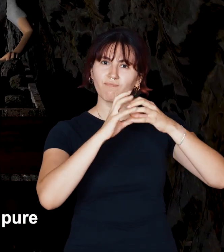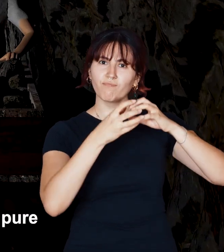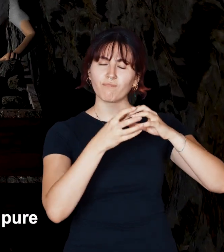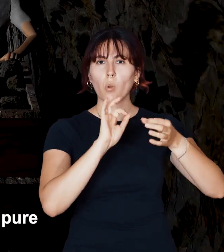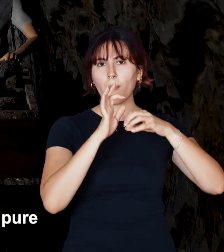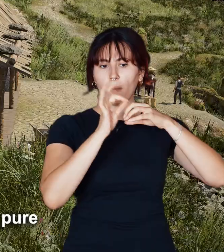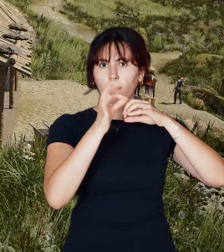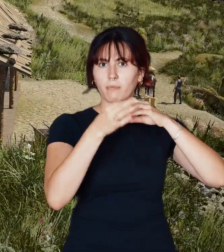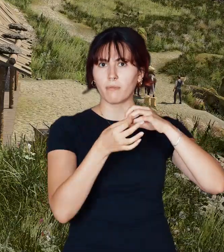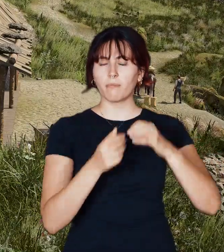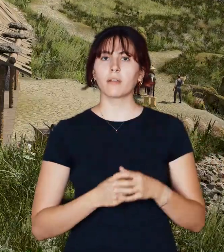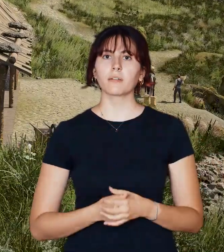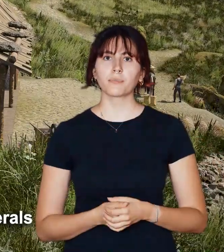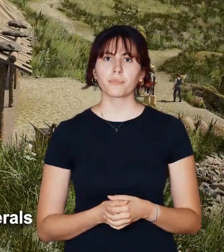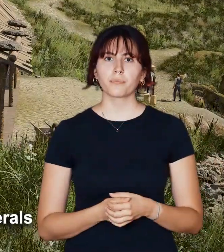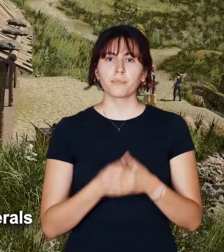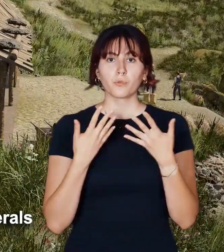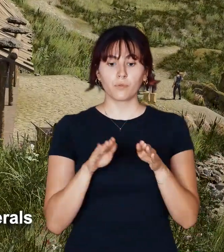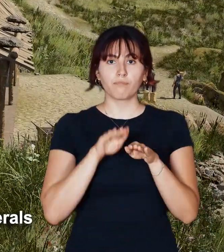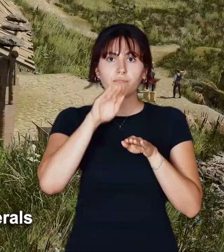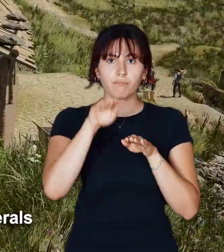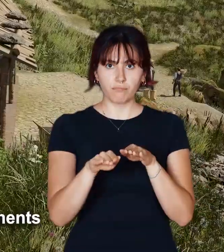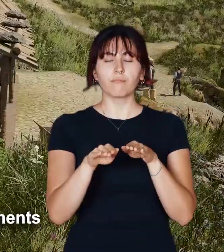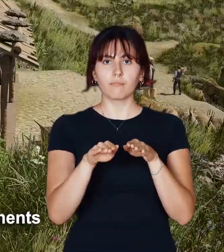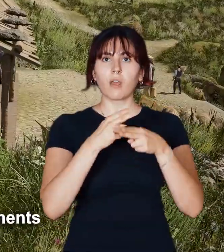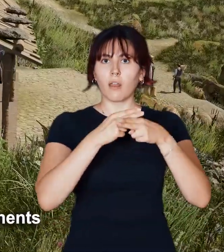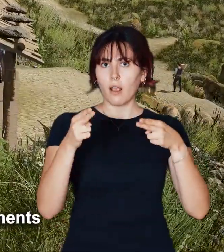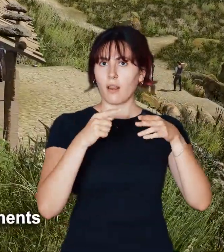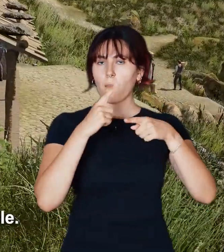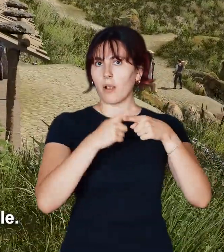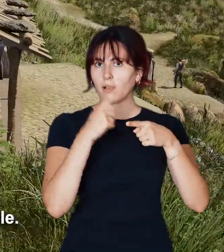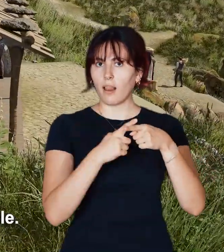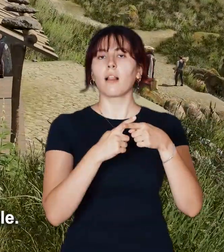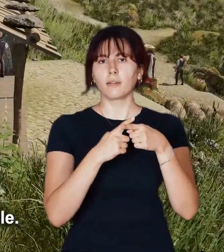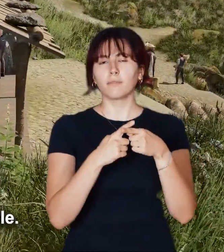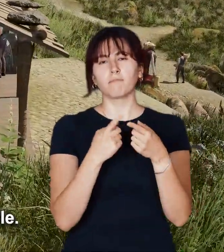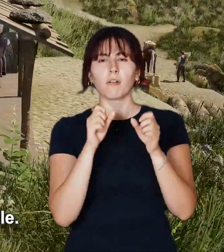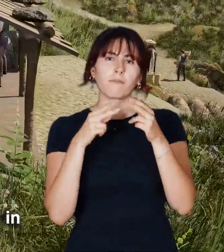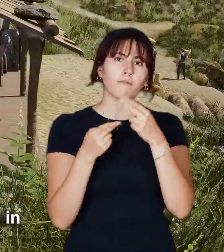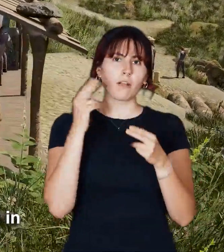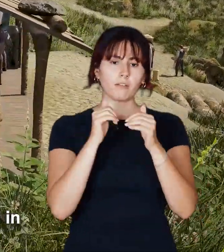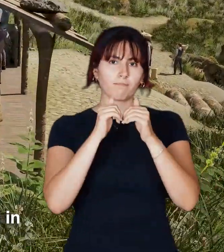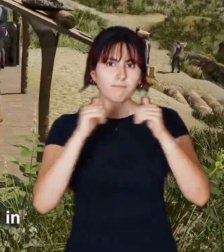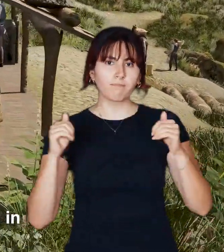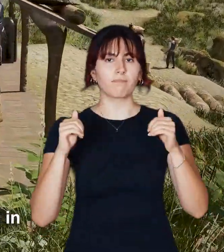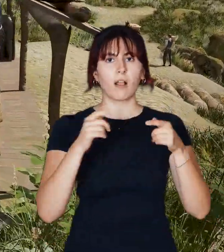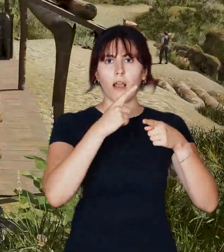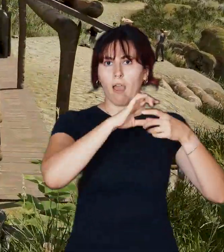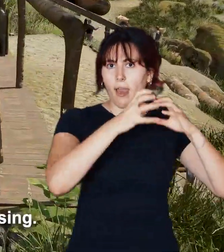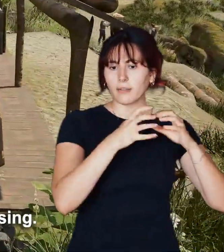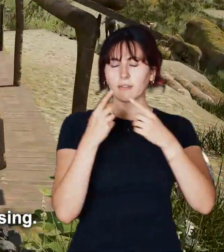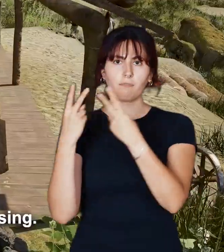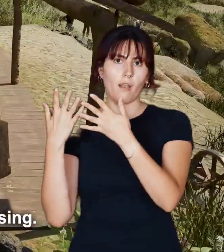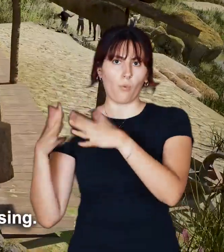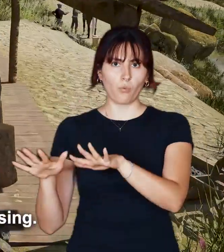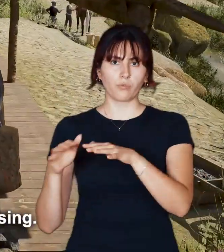next step in obtaining pure metal consisted in separating the ore minerals from the worthless components as thoroughly as possible. The work steps involved in this stage